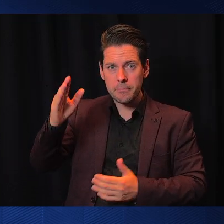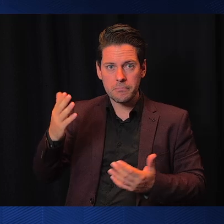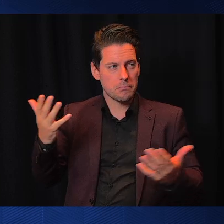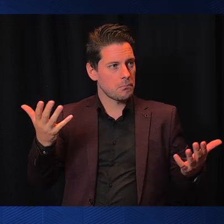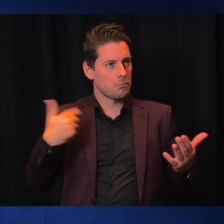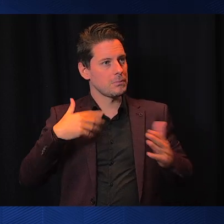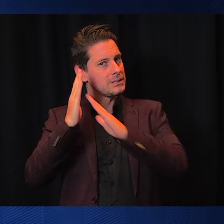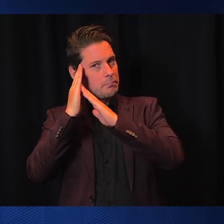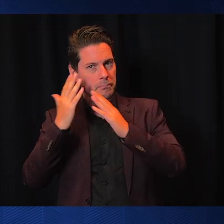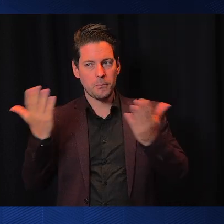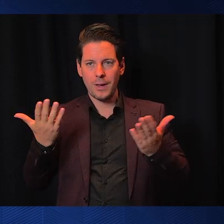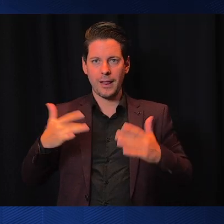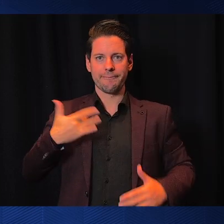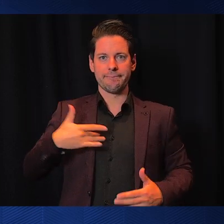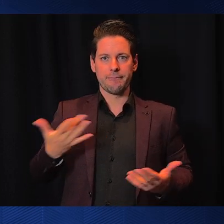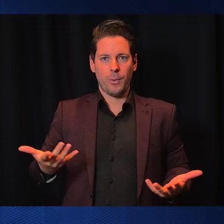to live?"